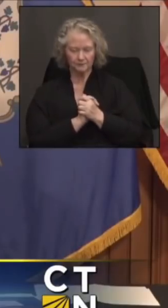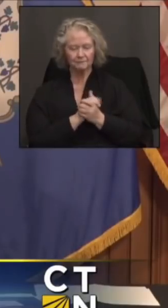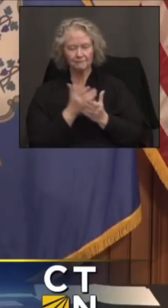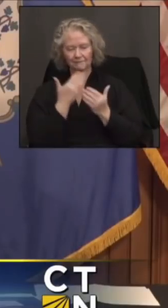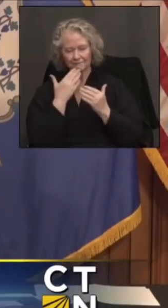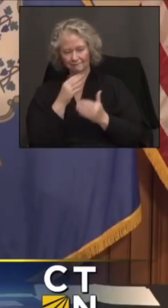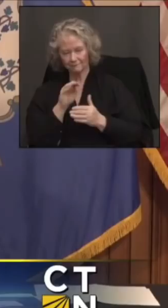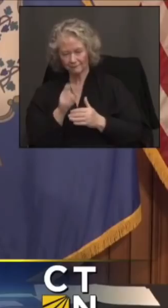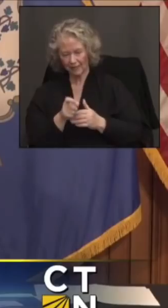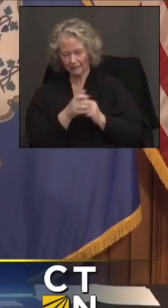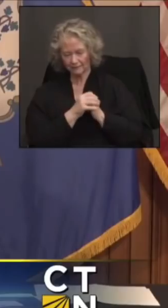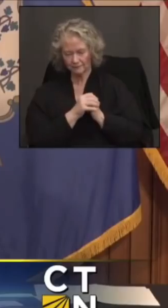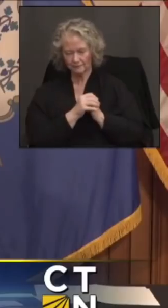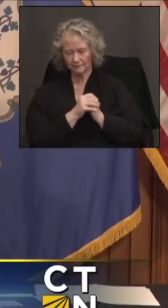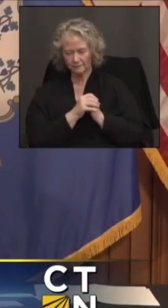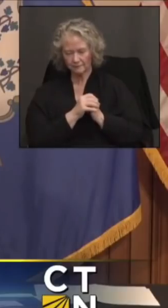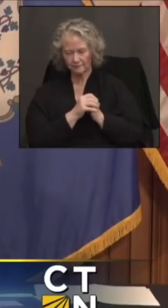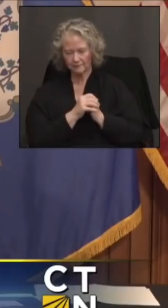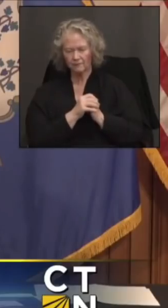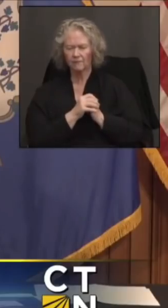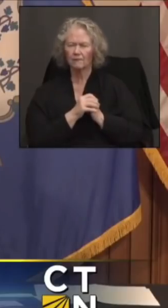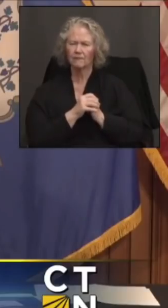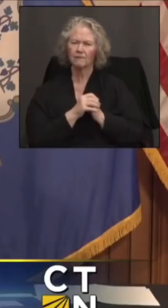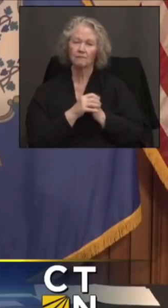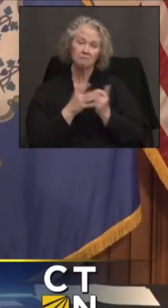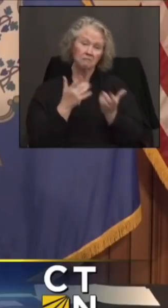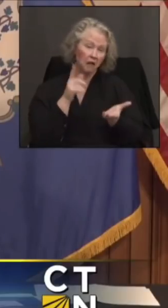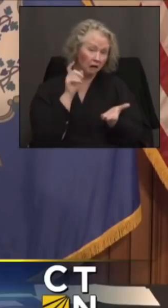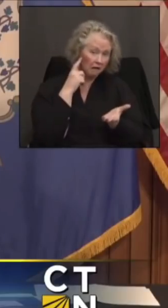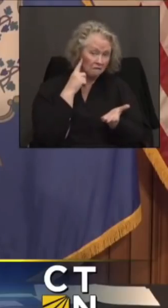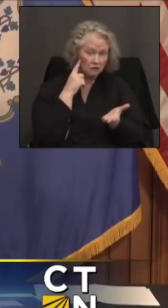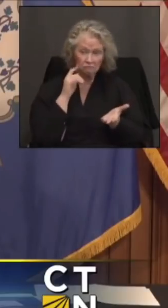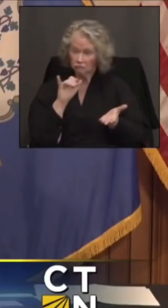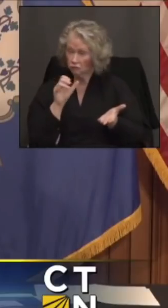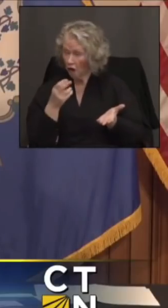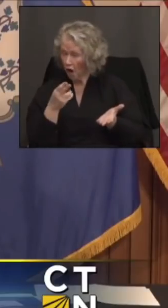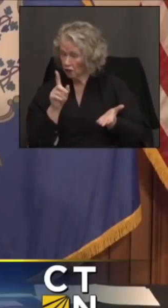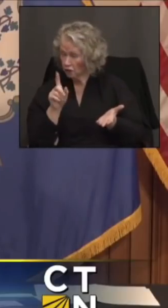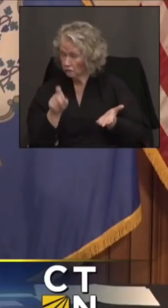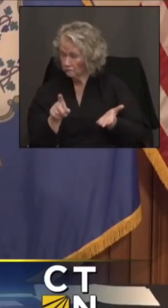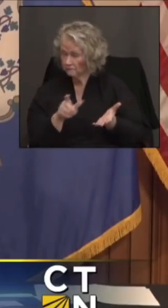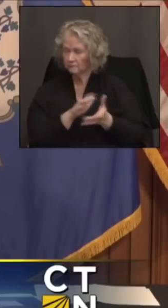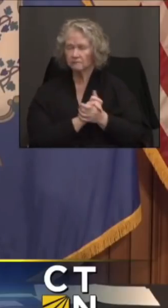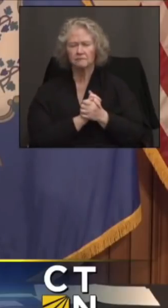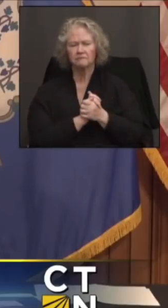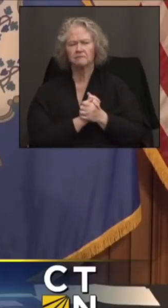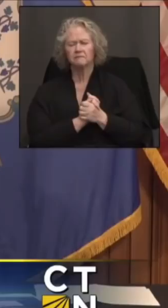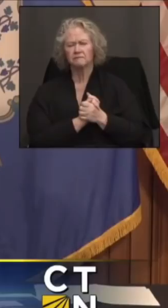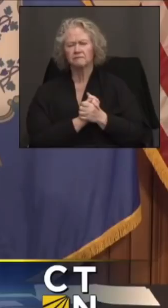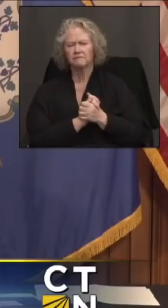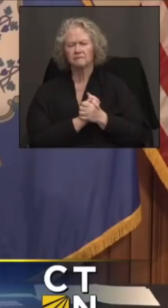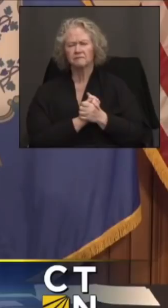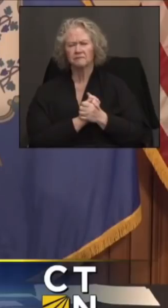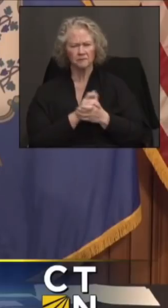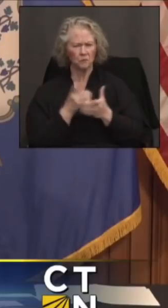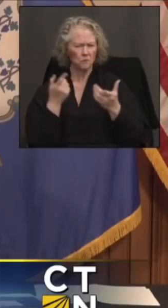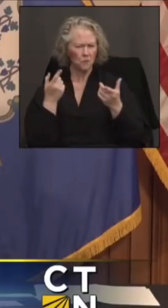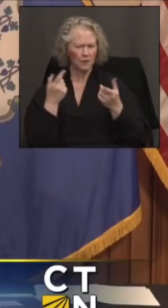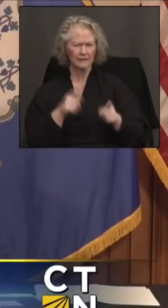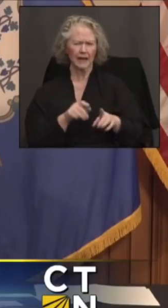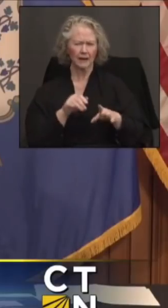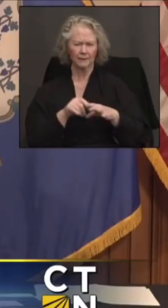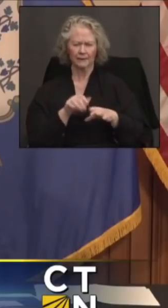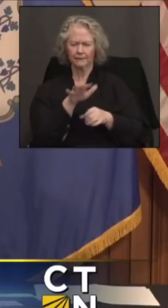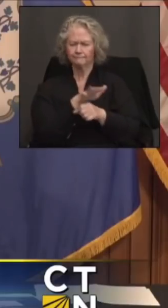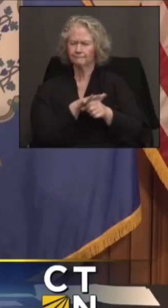Thanks, Max. Governor or Josh, what is going on in the Naugatuck